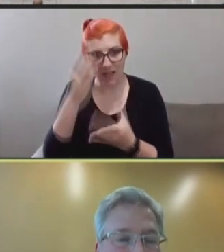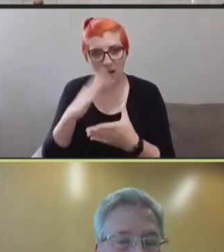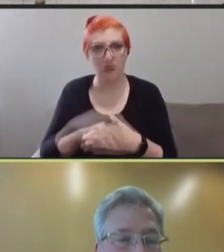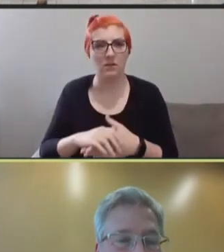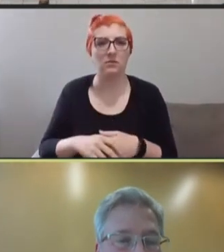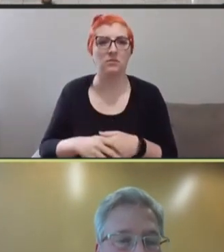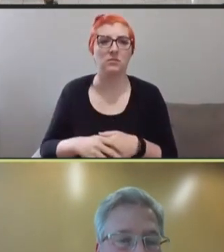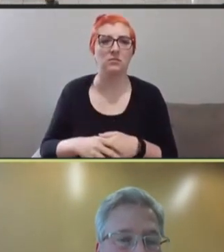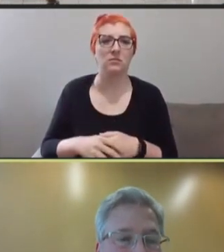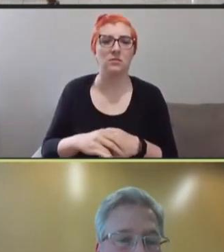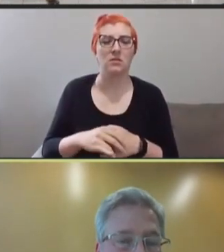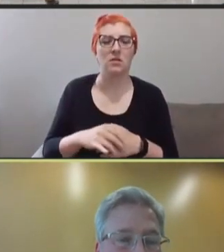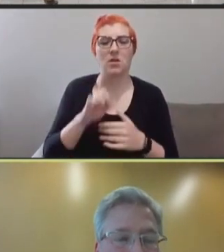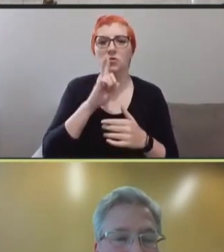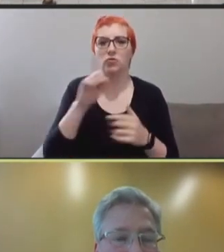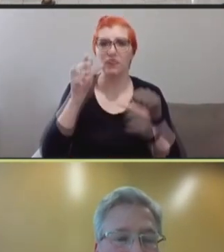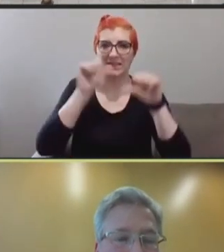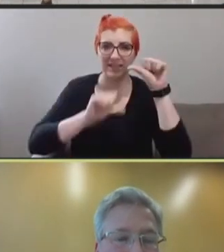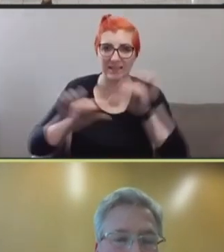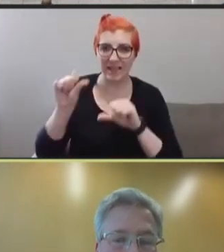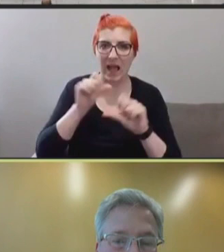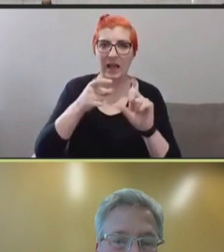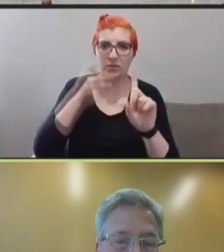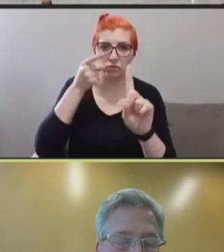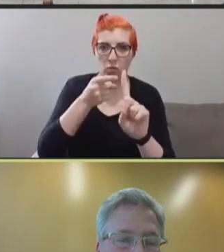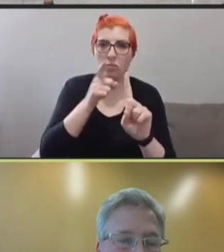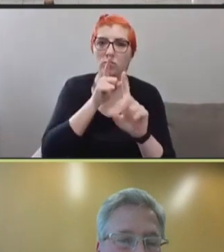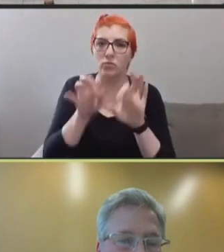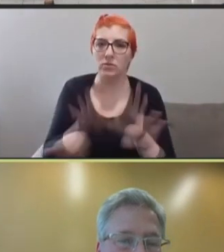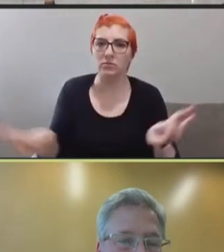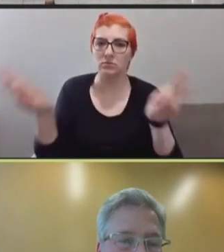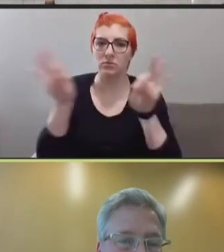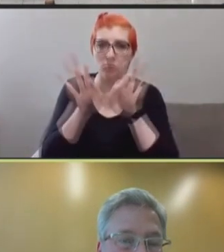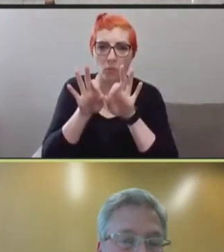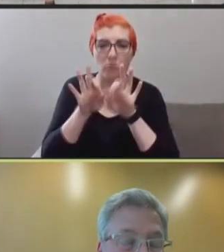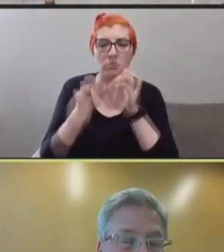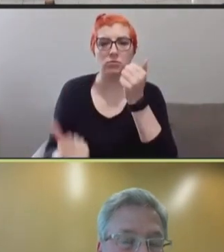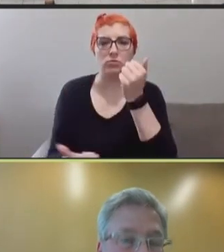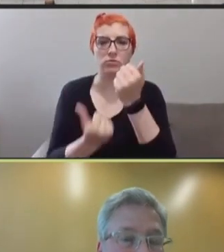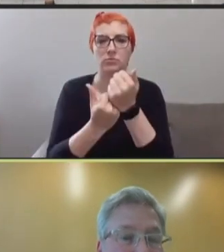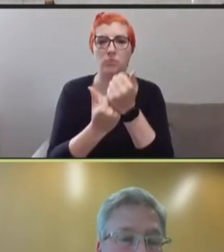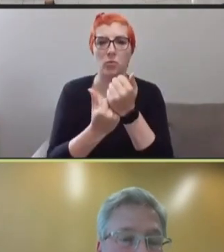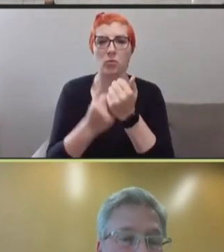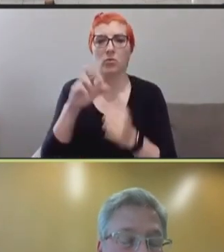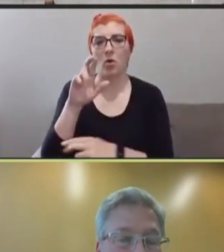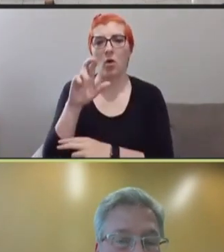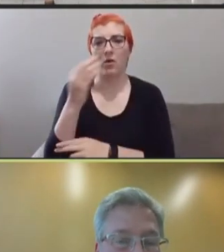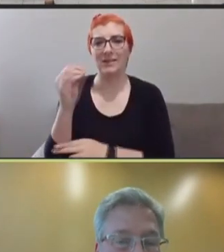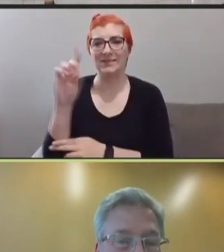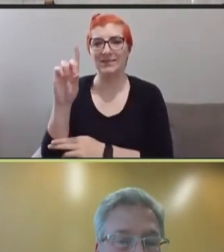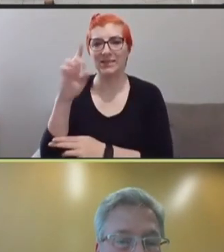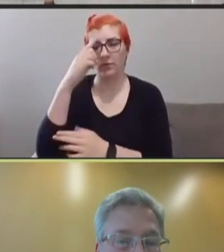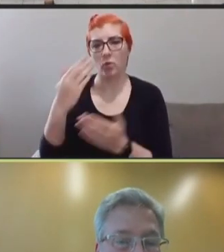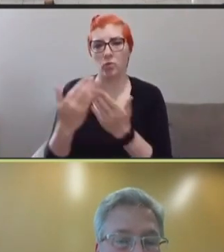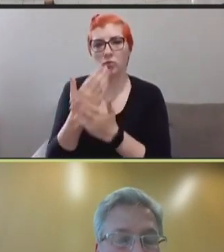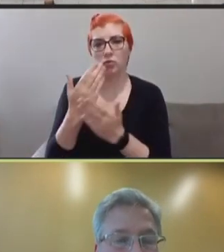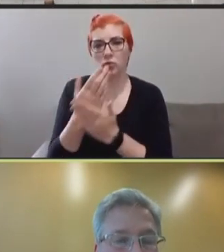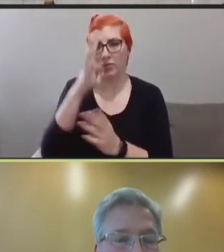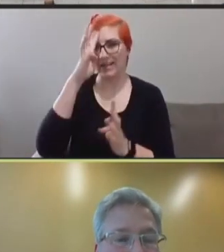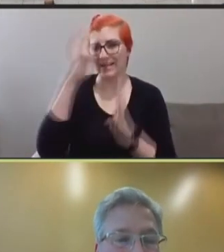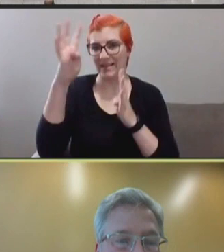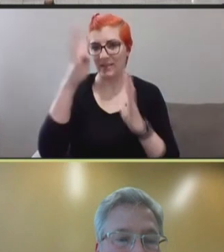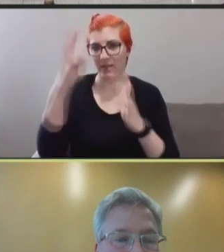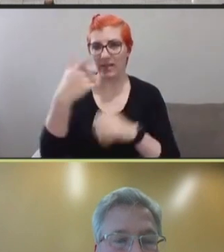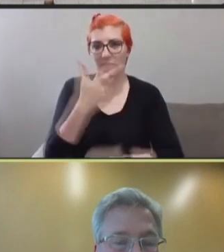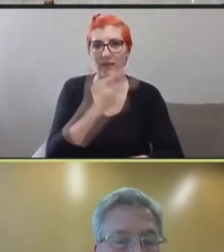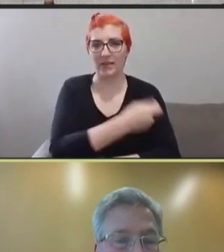type objective here that's really important to support the R&D for new and innovative vaccines,